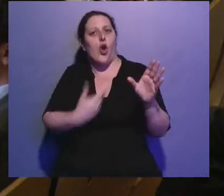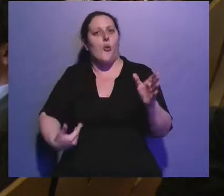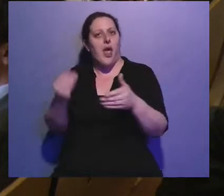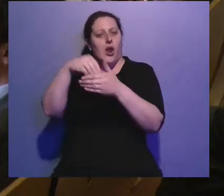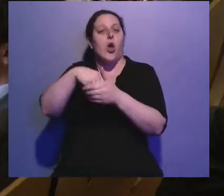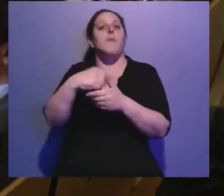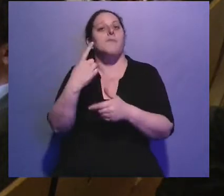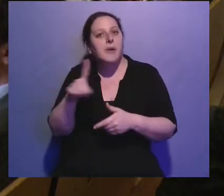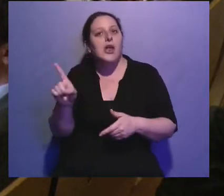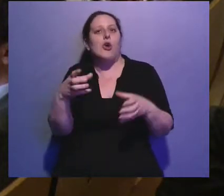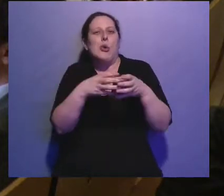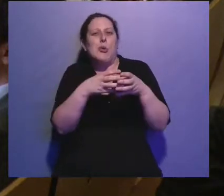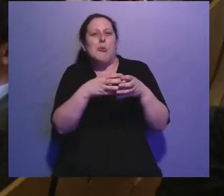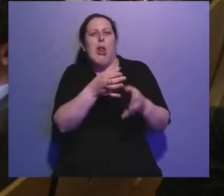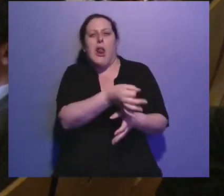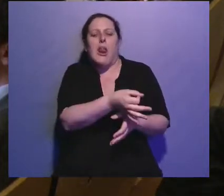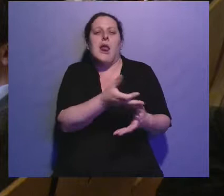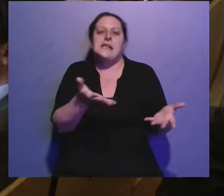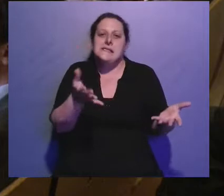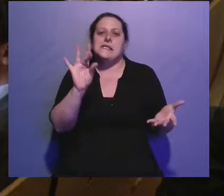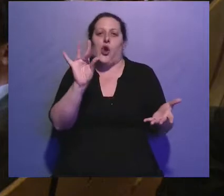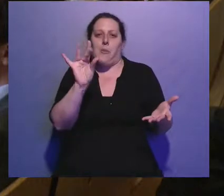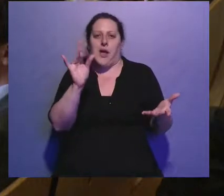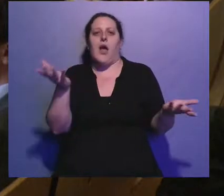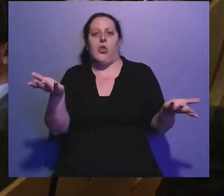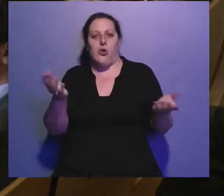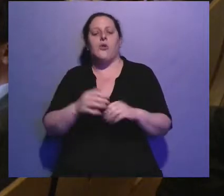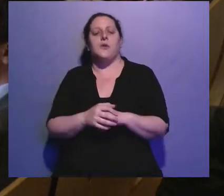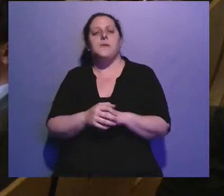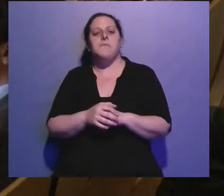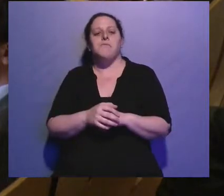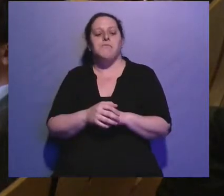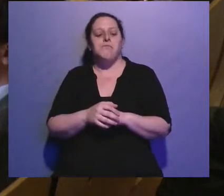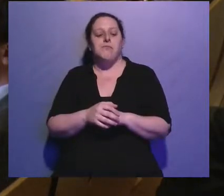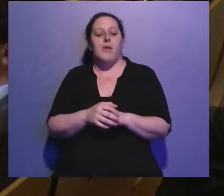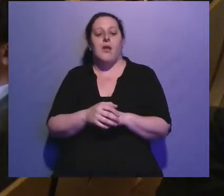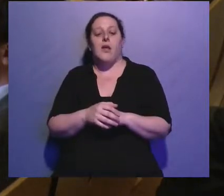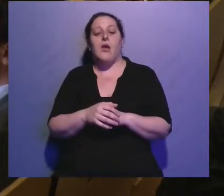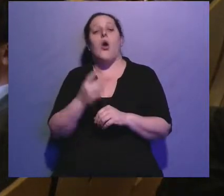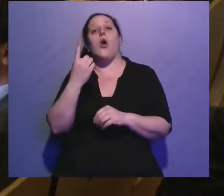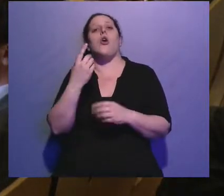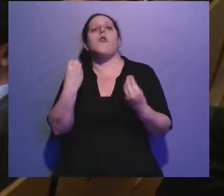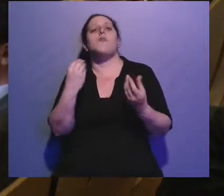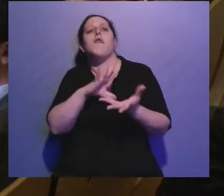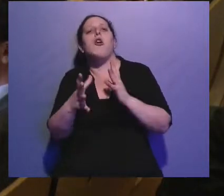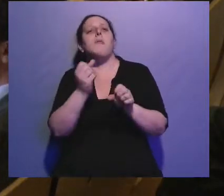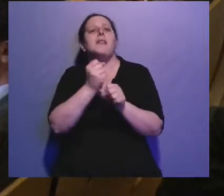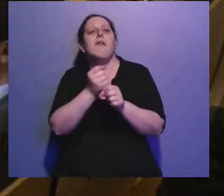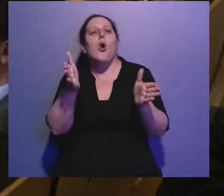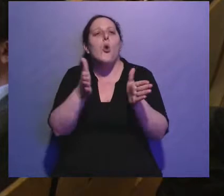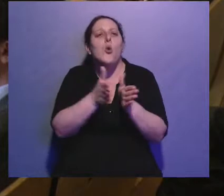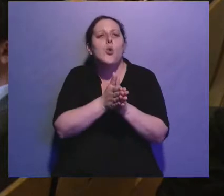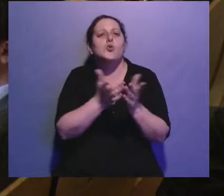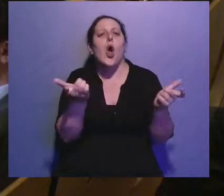government principles, but since they are the minority, they cannot do much. So, in other words, how can you work with some